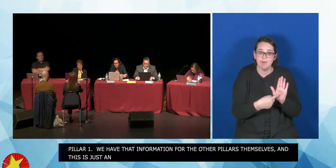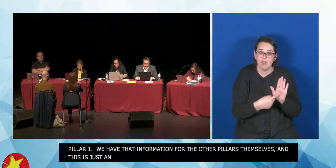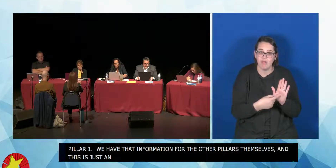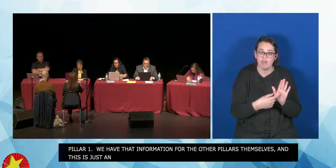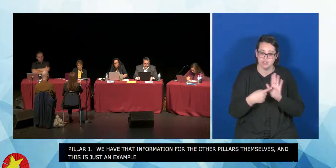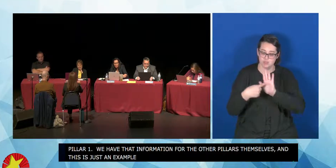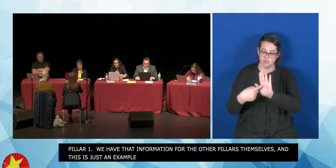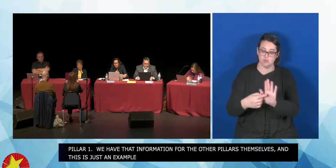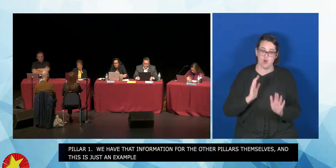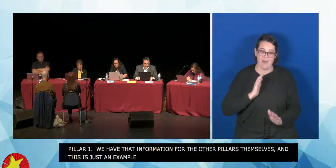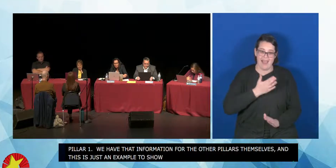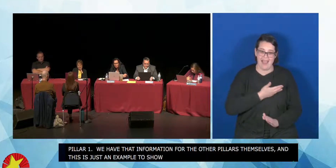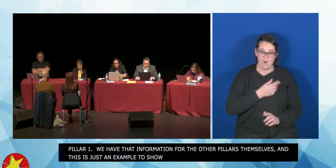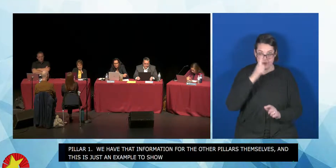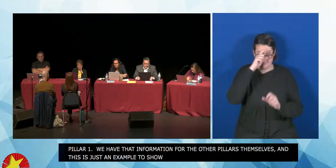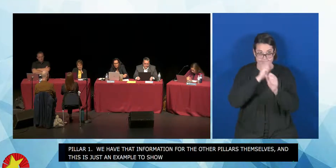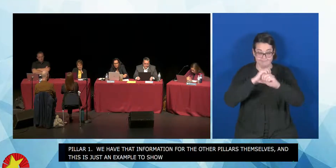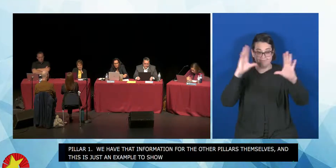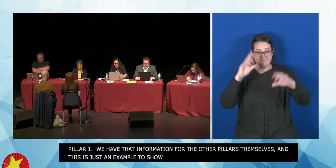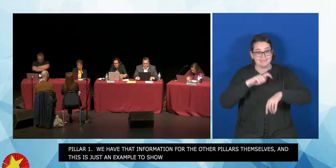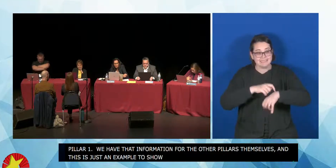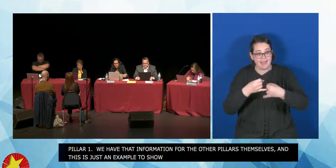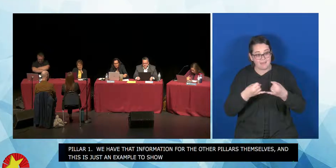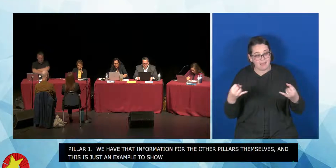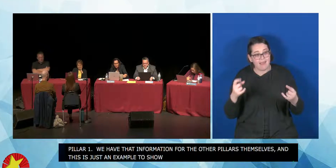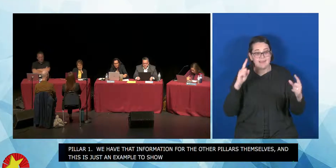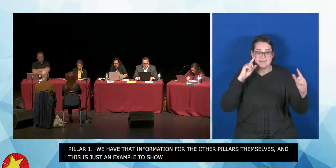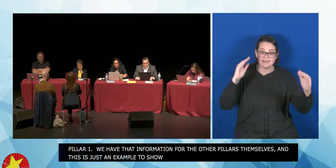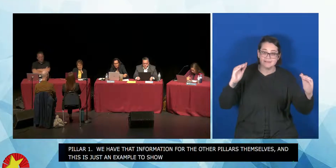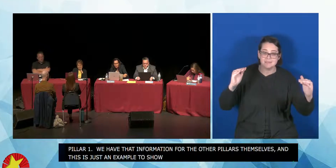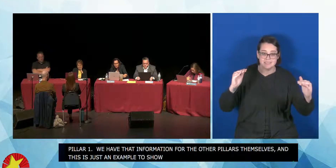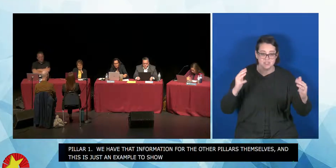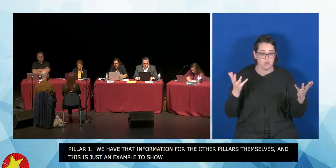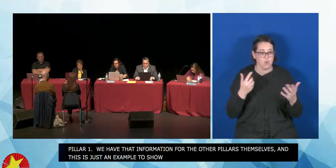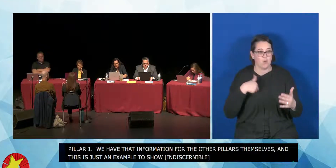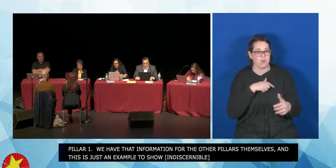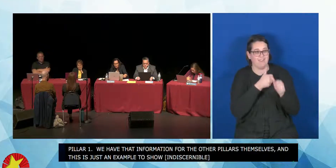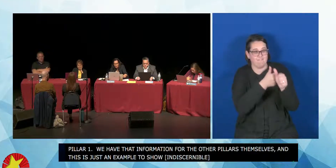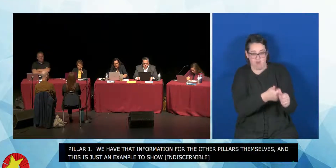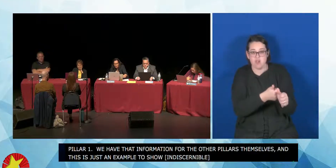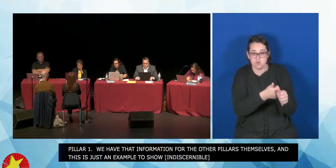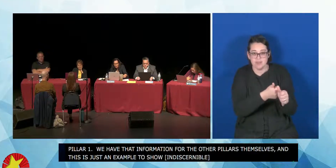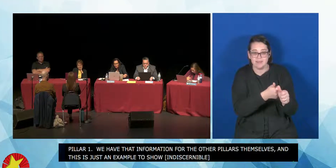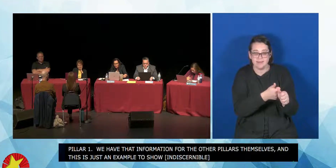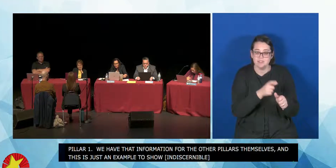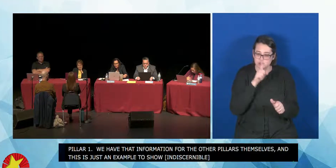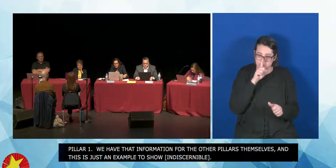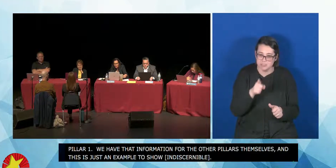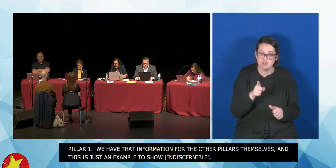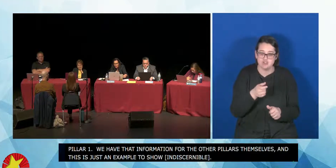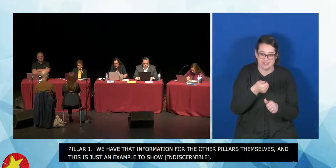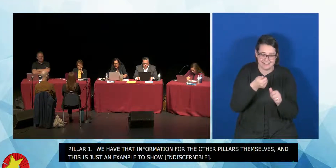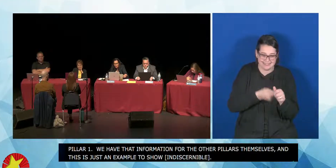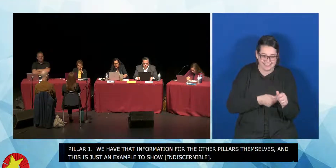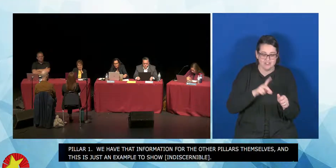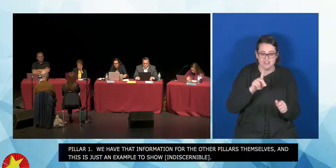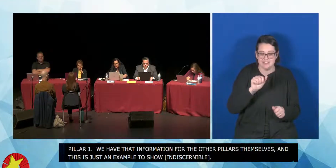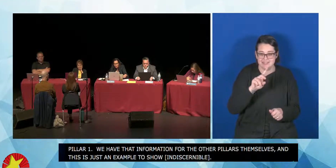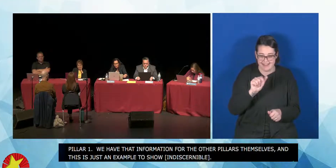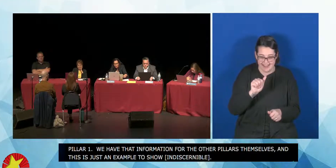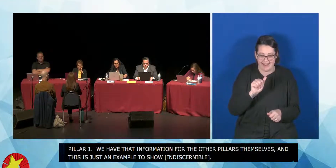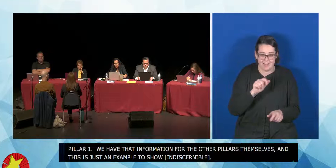master timeline that we have and that we are following to make sure that each data measure